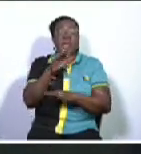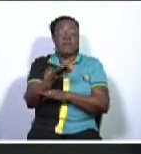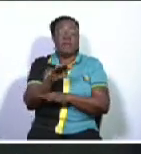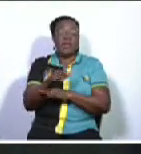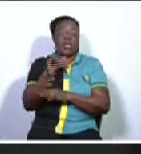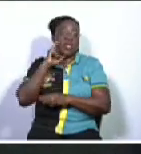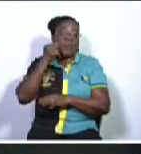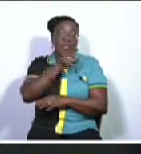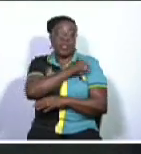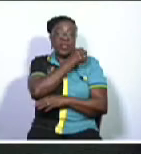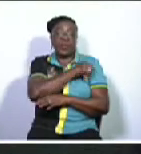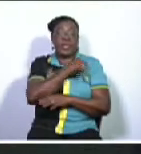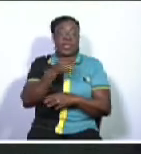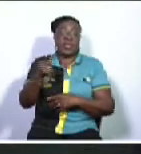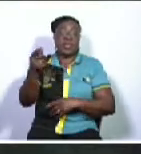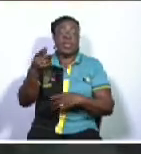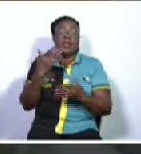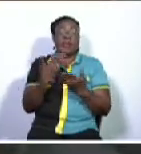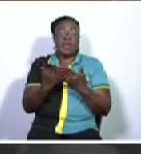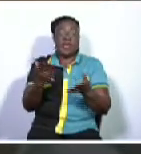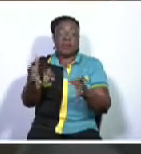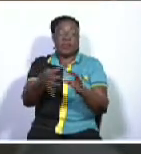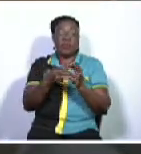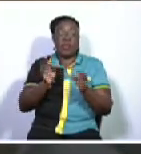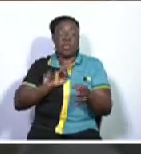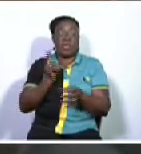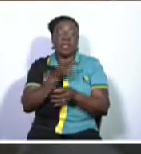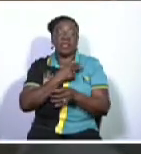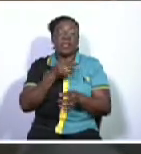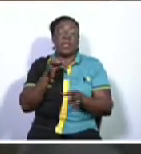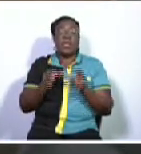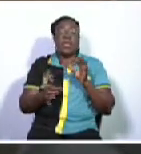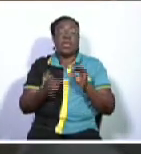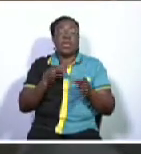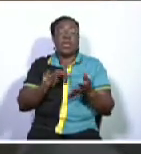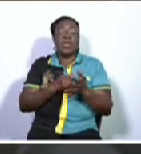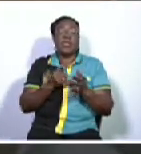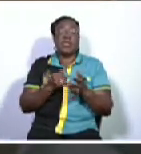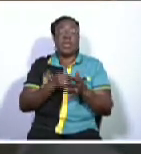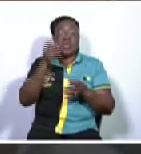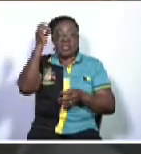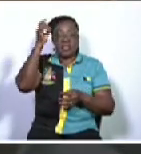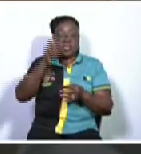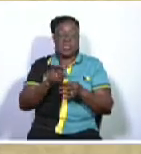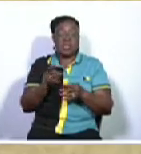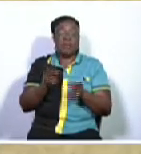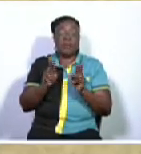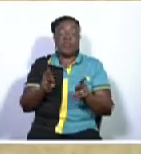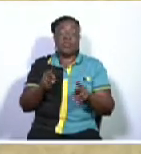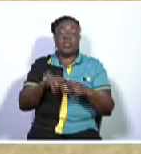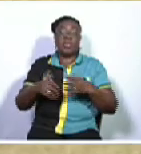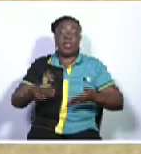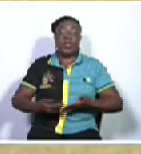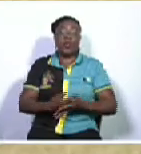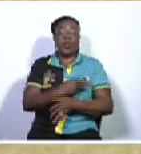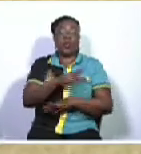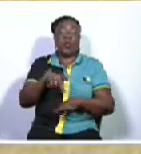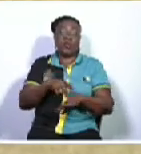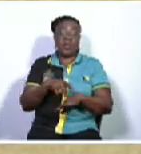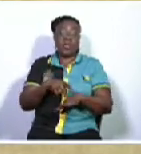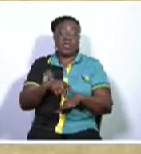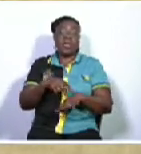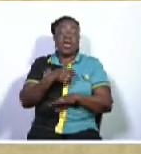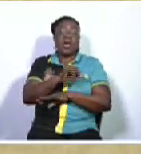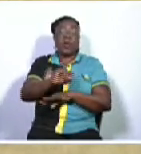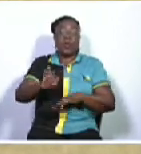Report. Thanks so much for tuning in. It's a decision residents in New Providence, Paradise Island, and Grand Bahama were waiting to hear.